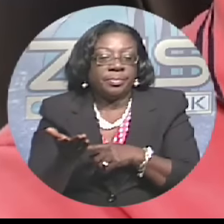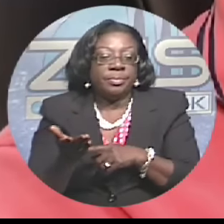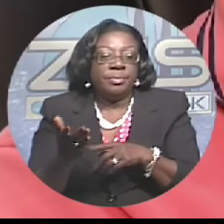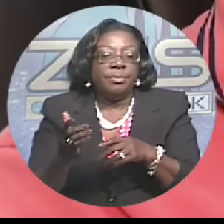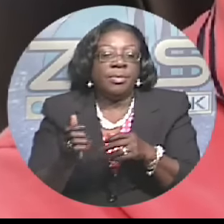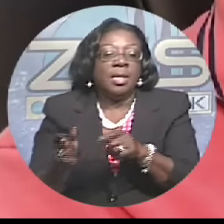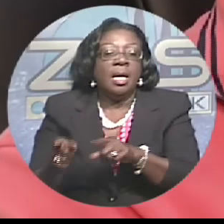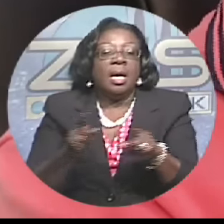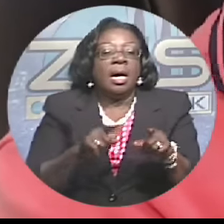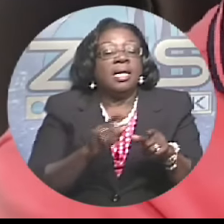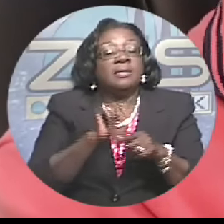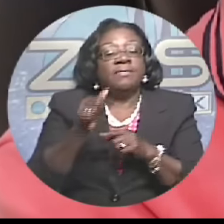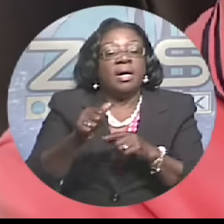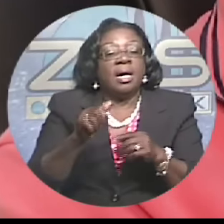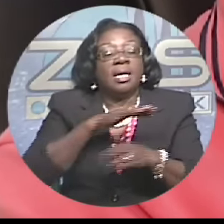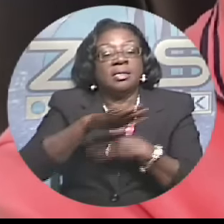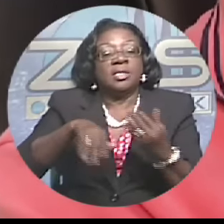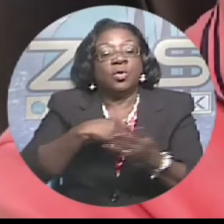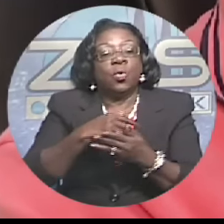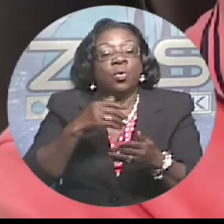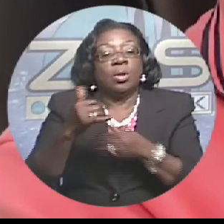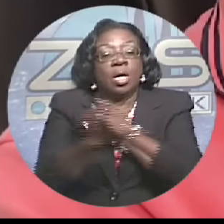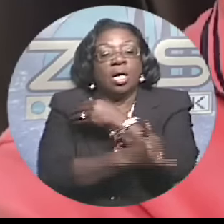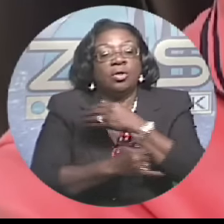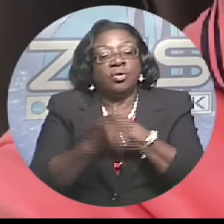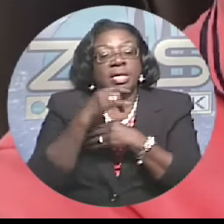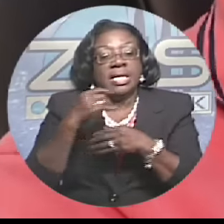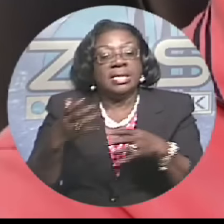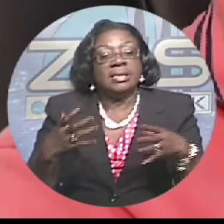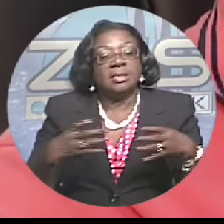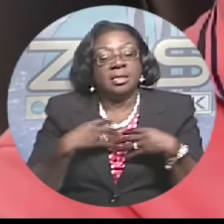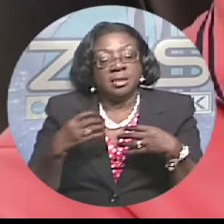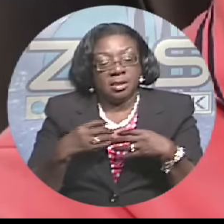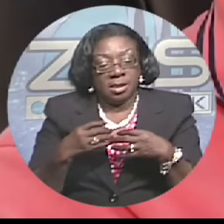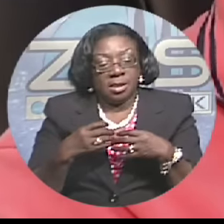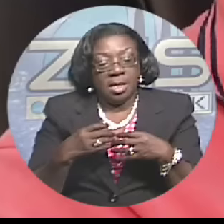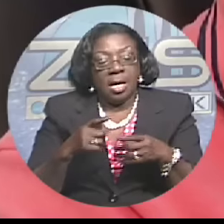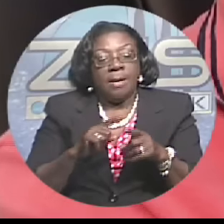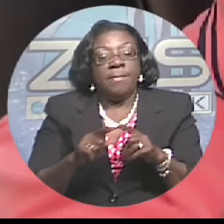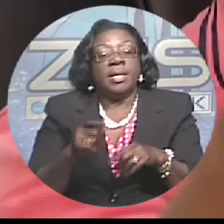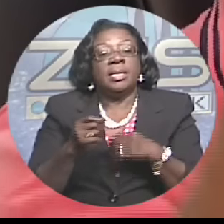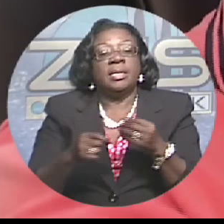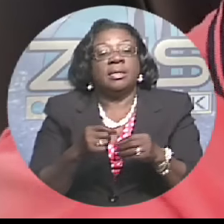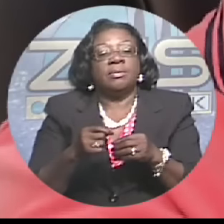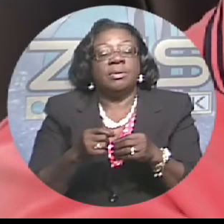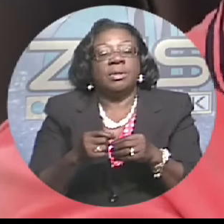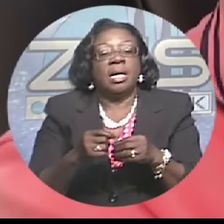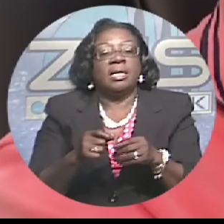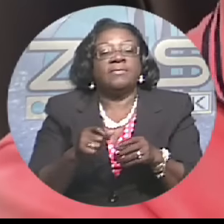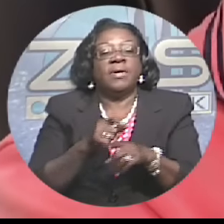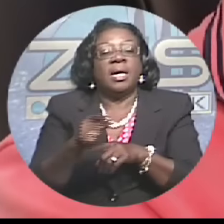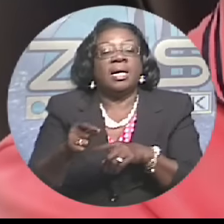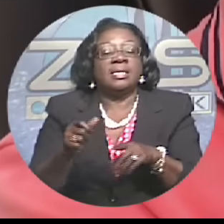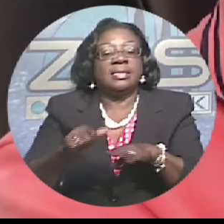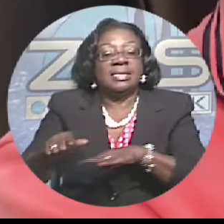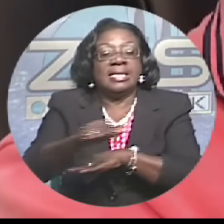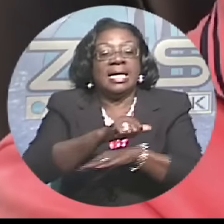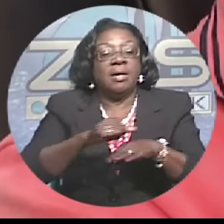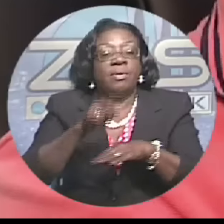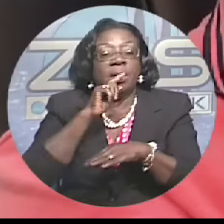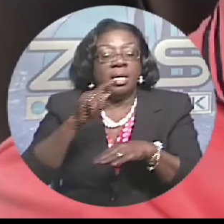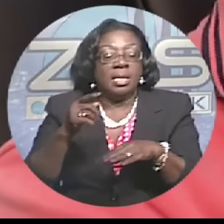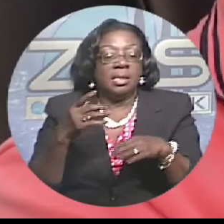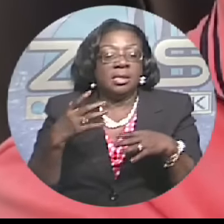far as this whole country is concerned, but in particular, as far as this area is concerned,